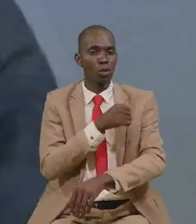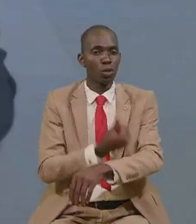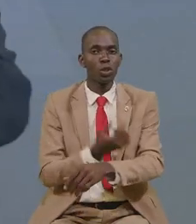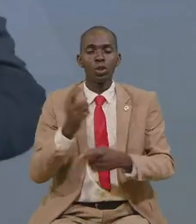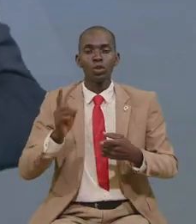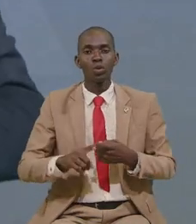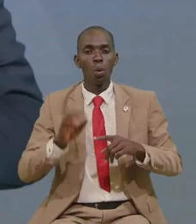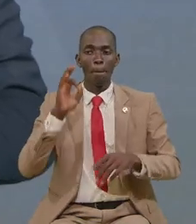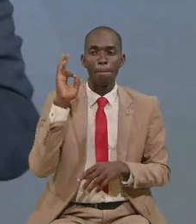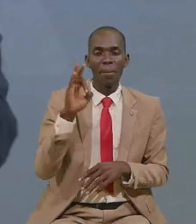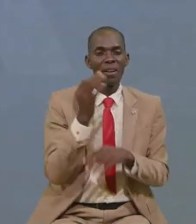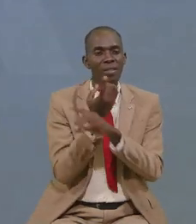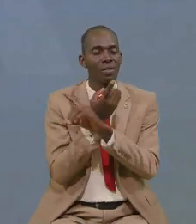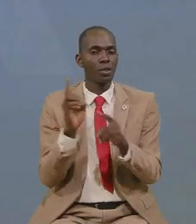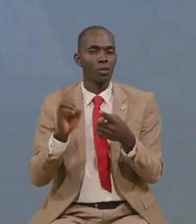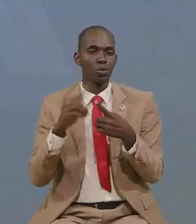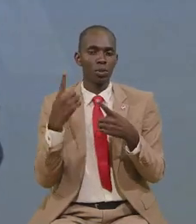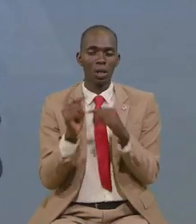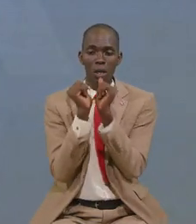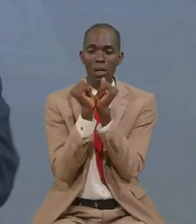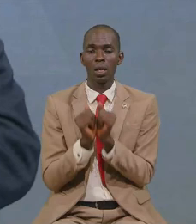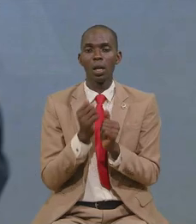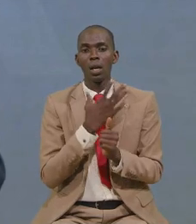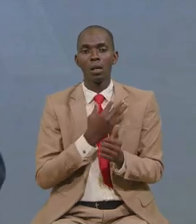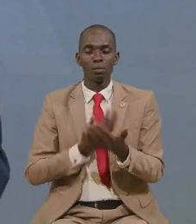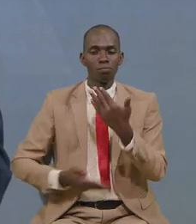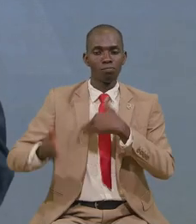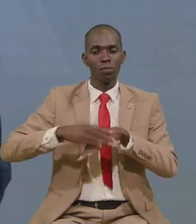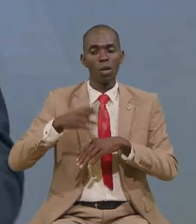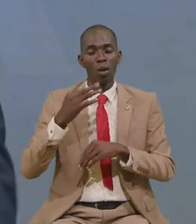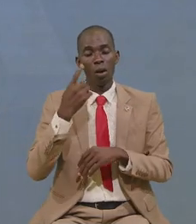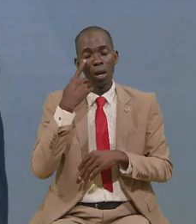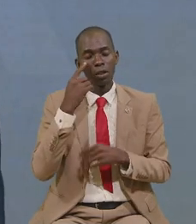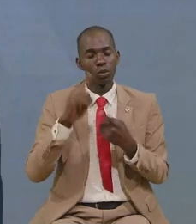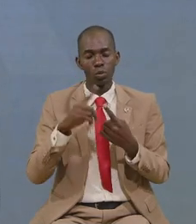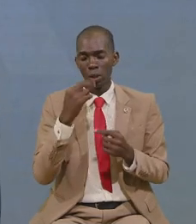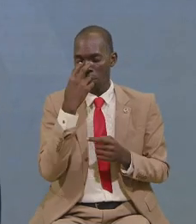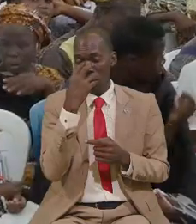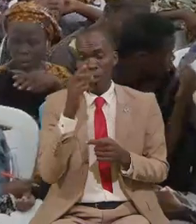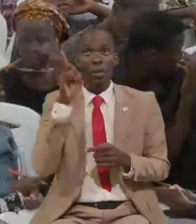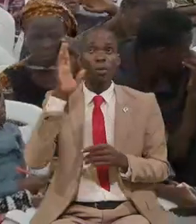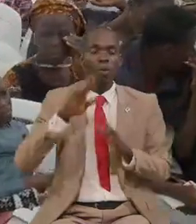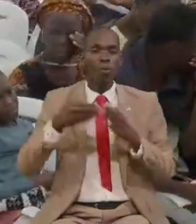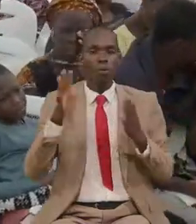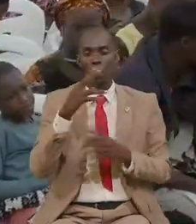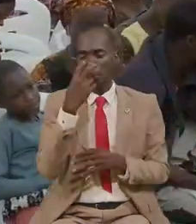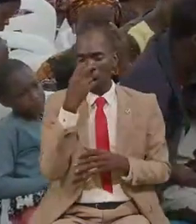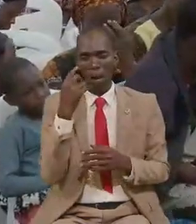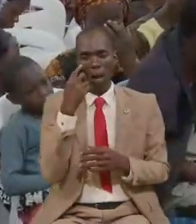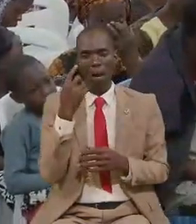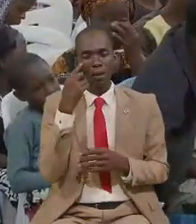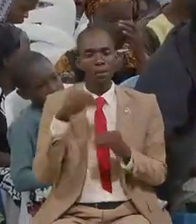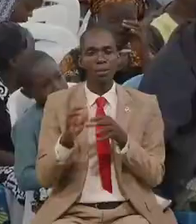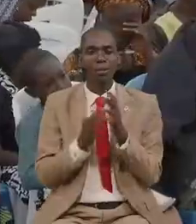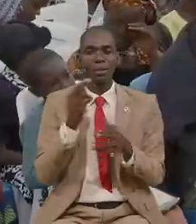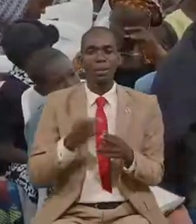deliverance to the captives and the recovering of sight to the blind. It will open your blind eyes. I said